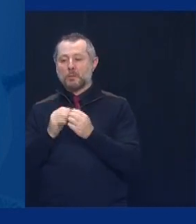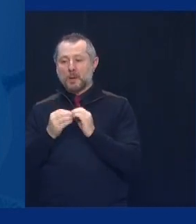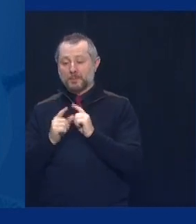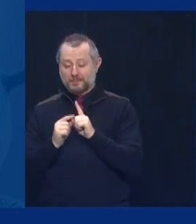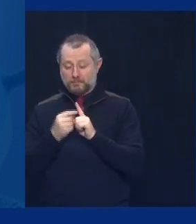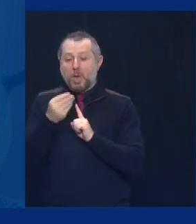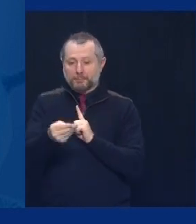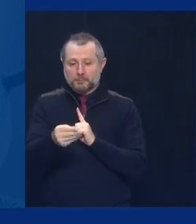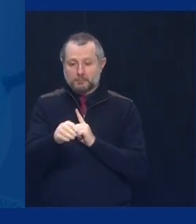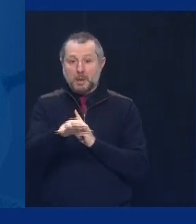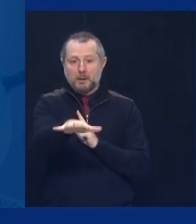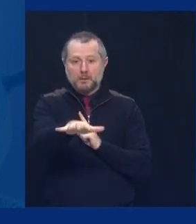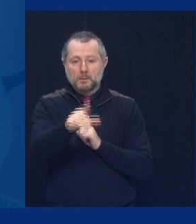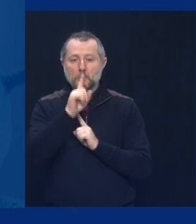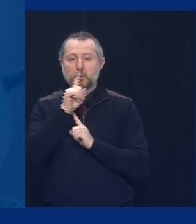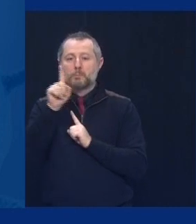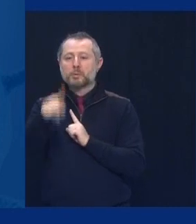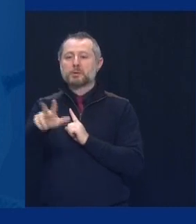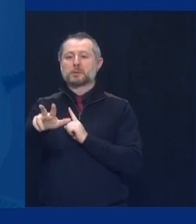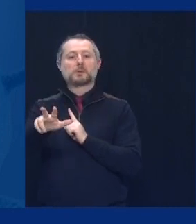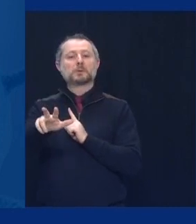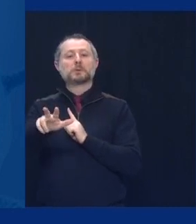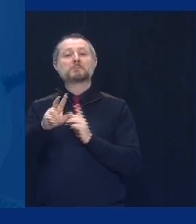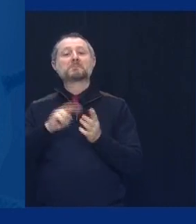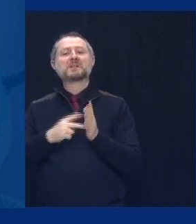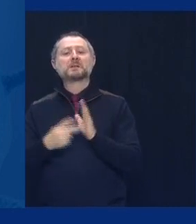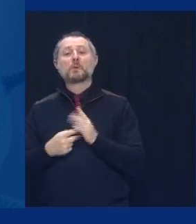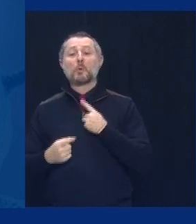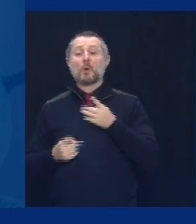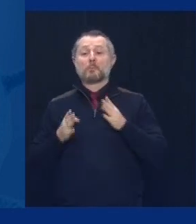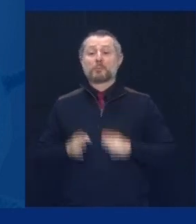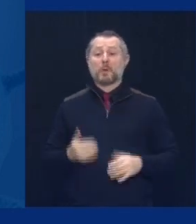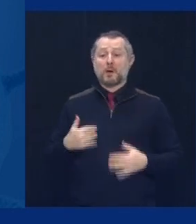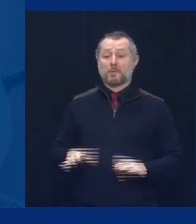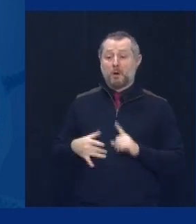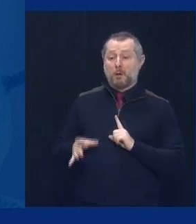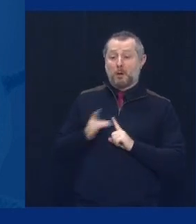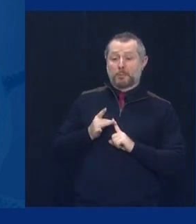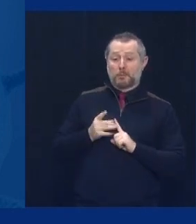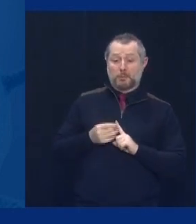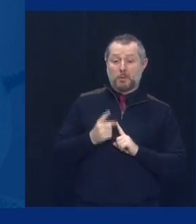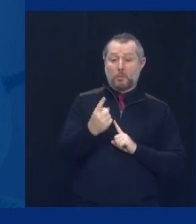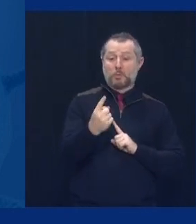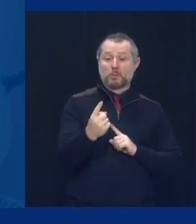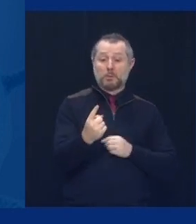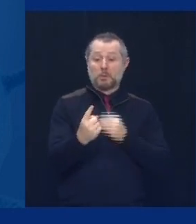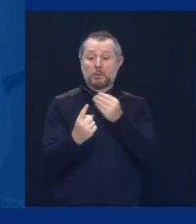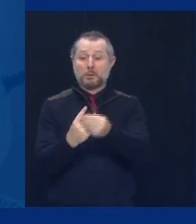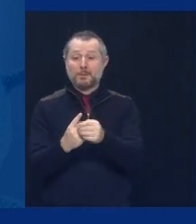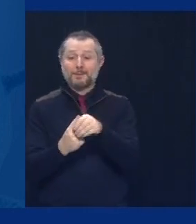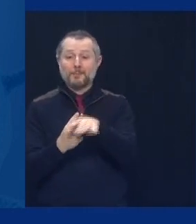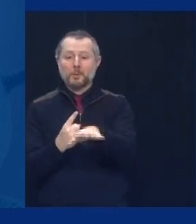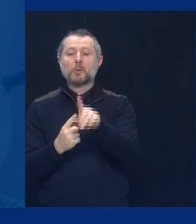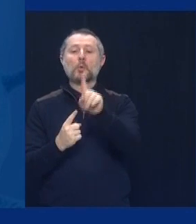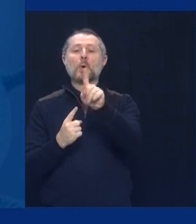1.3 means one person will infect 1.3 additional